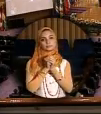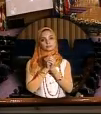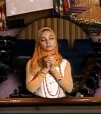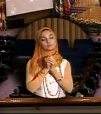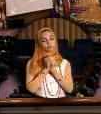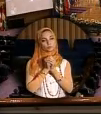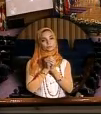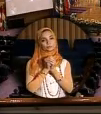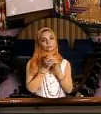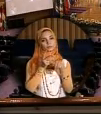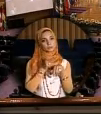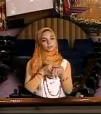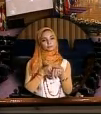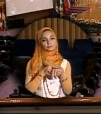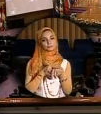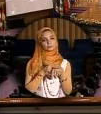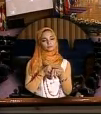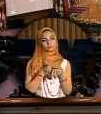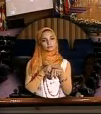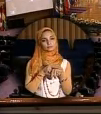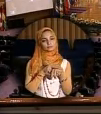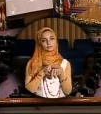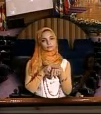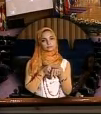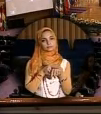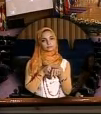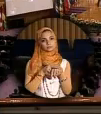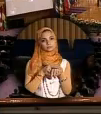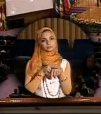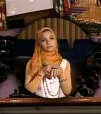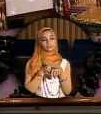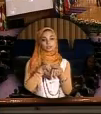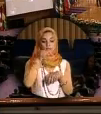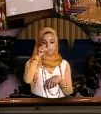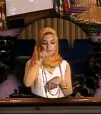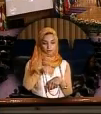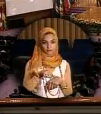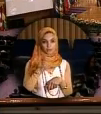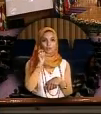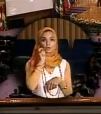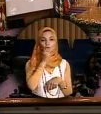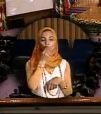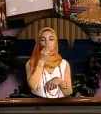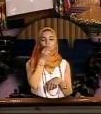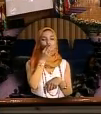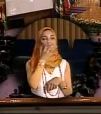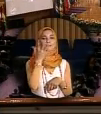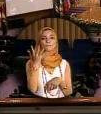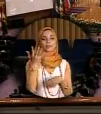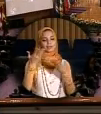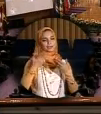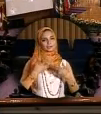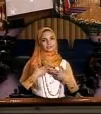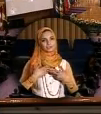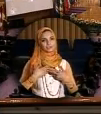So, with that, I think it's a great day for us to be proud in terms of working in the ICT industry. You will